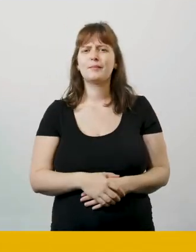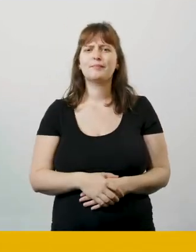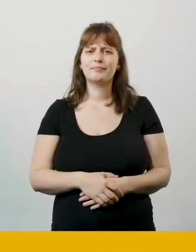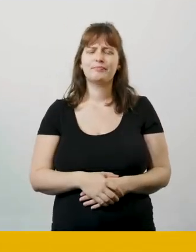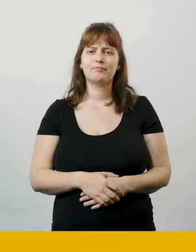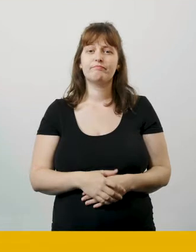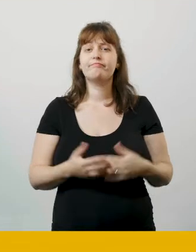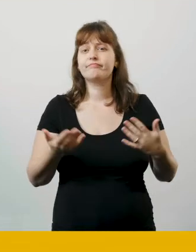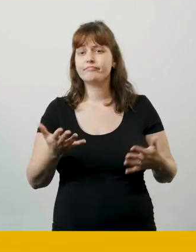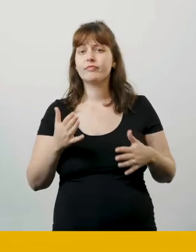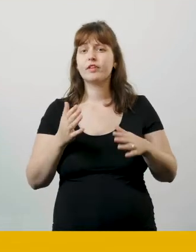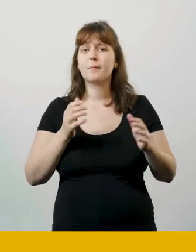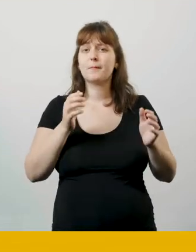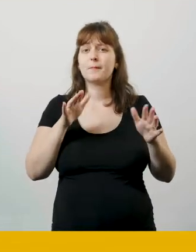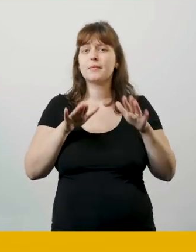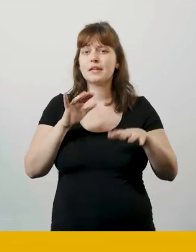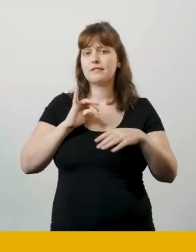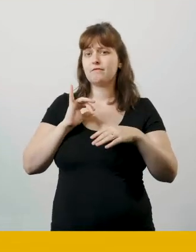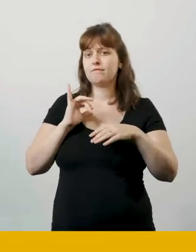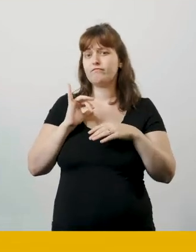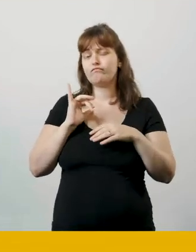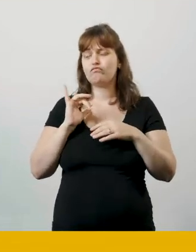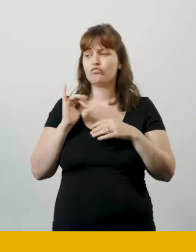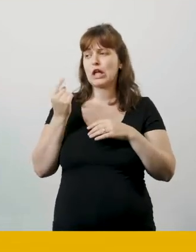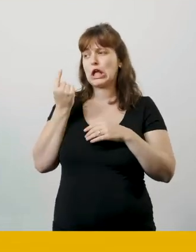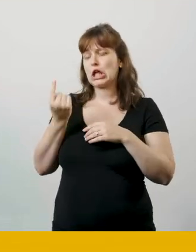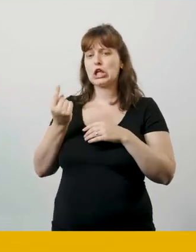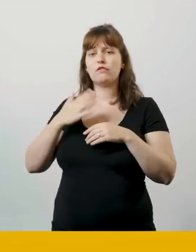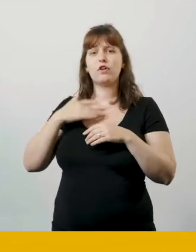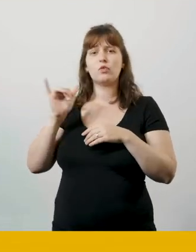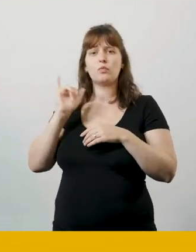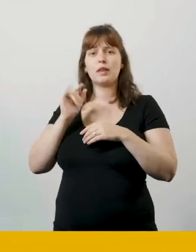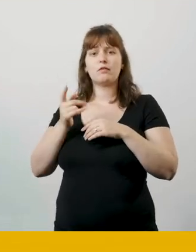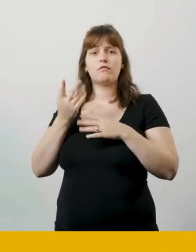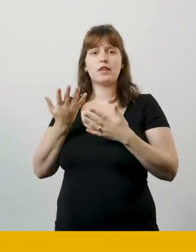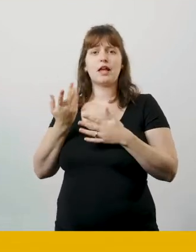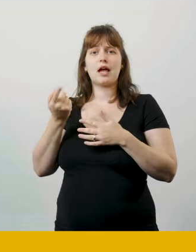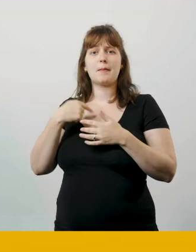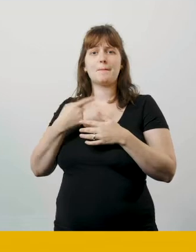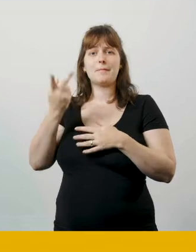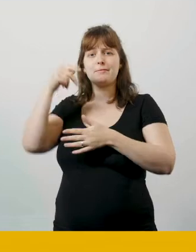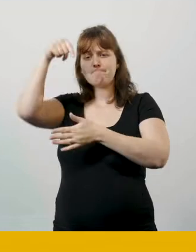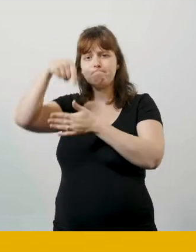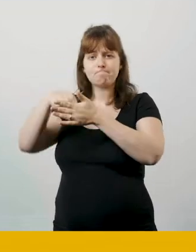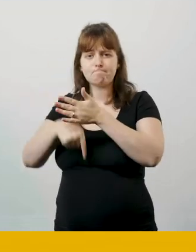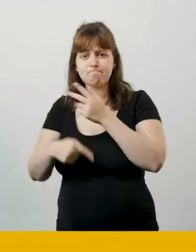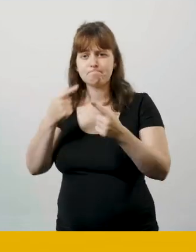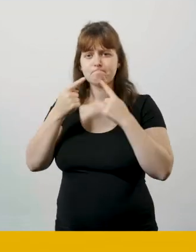Maybe one of the things that I will go through more today is